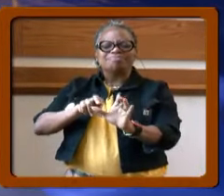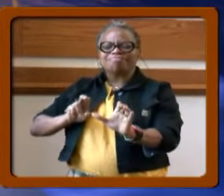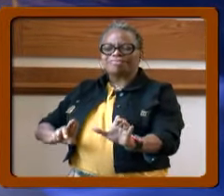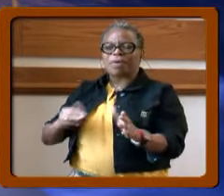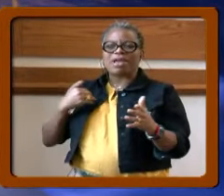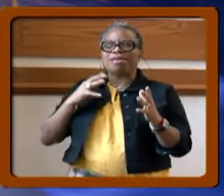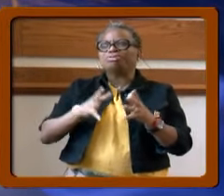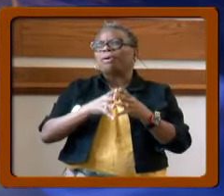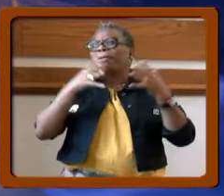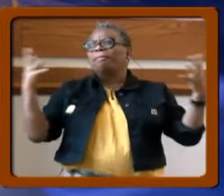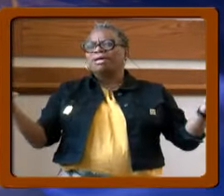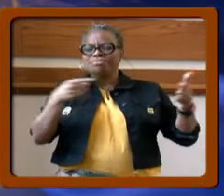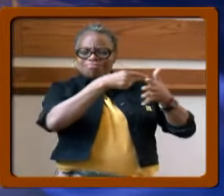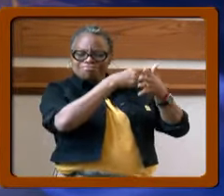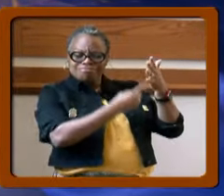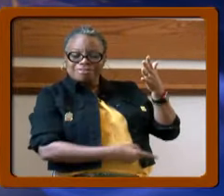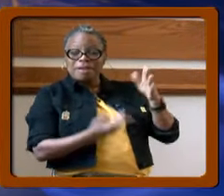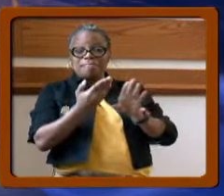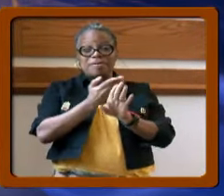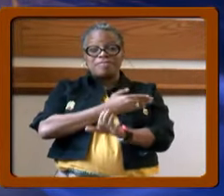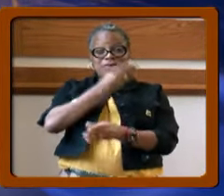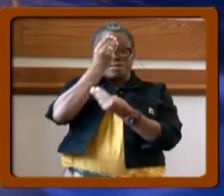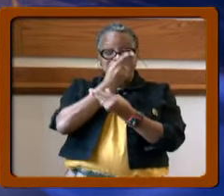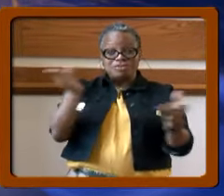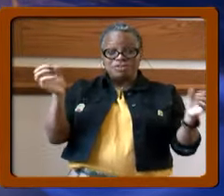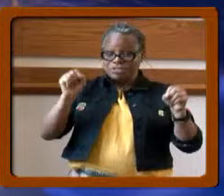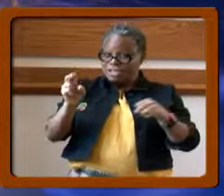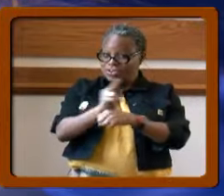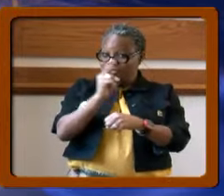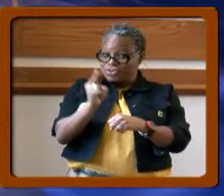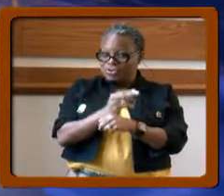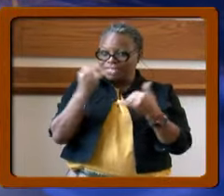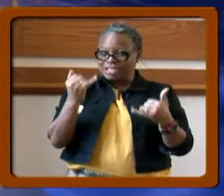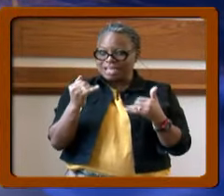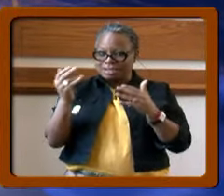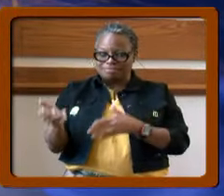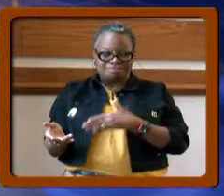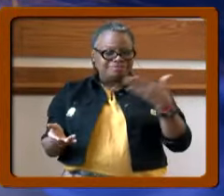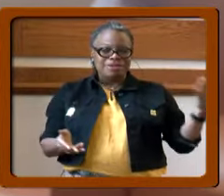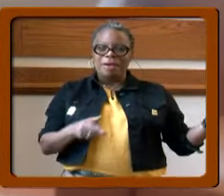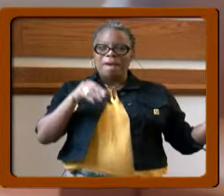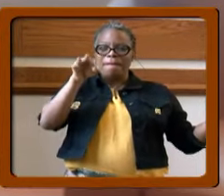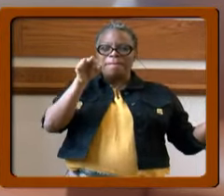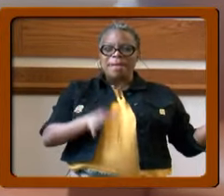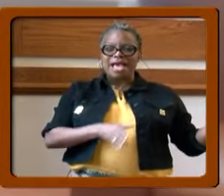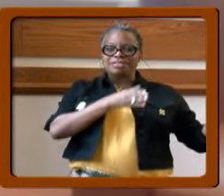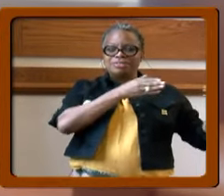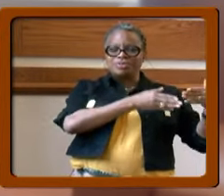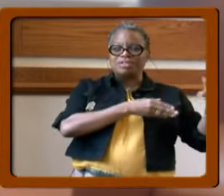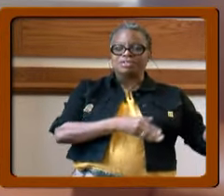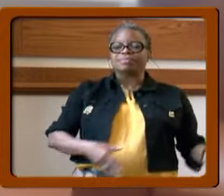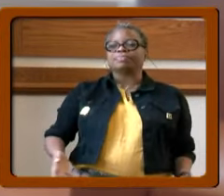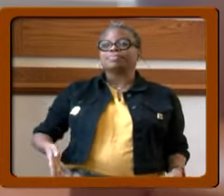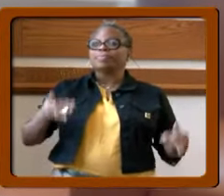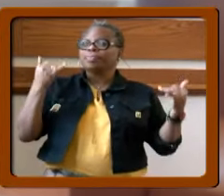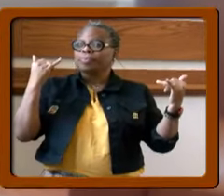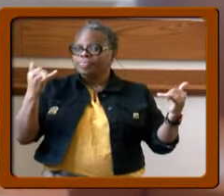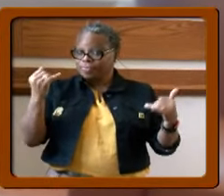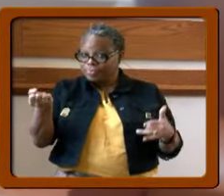so much to cover, but before we get into news you can use, let's head over to Pastor's Corner. So picture